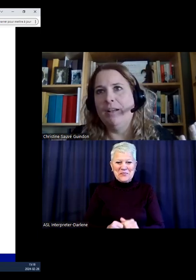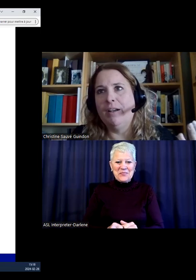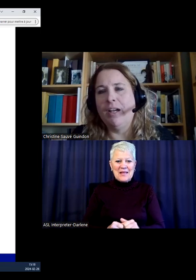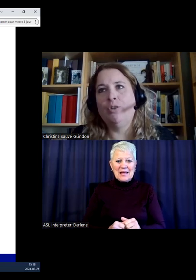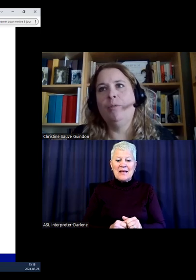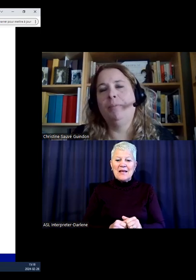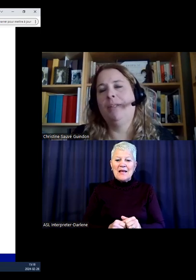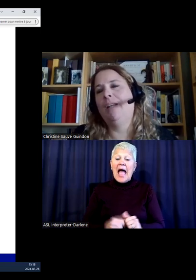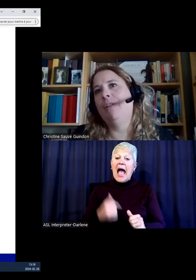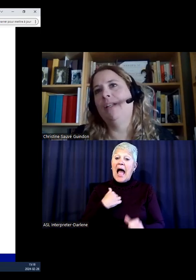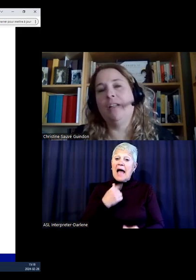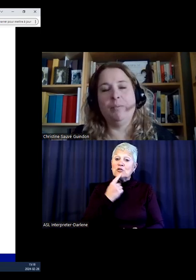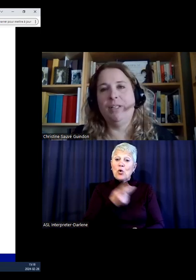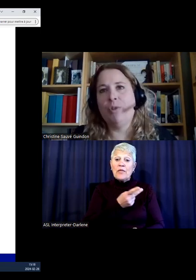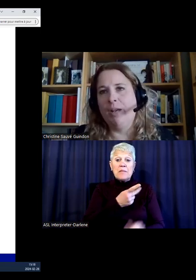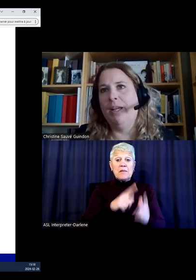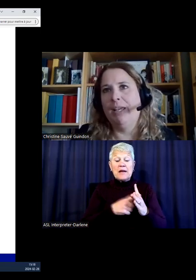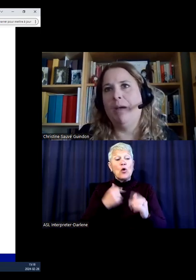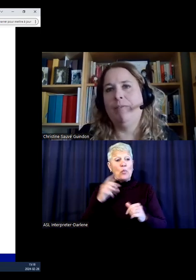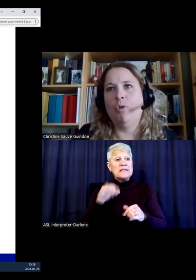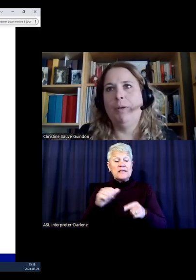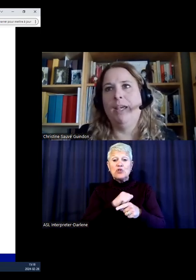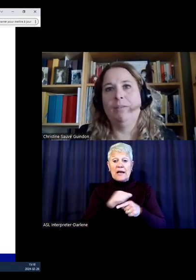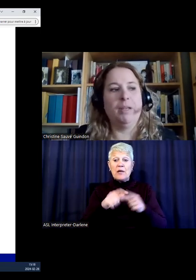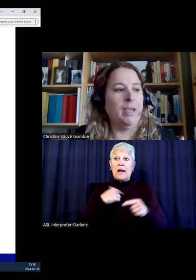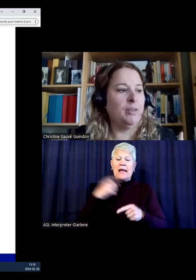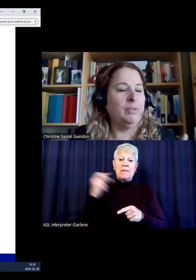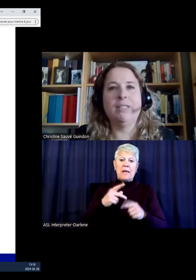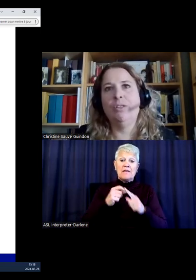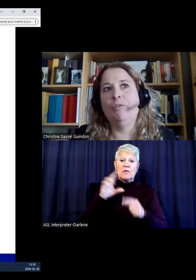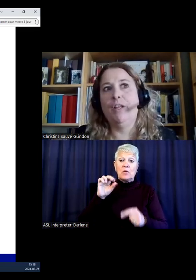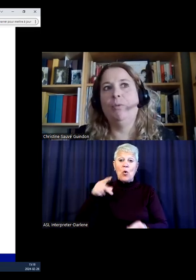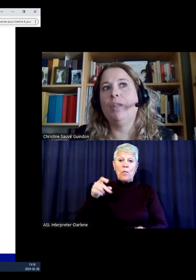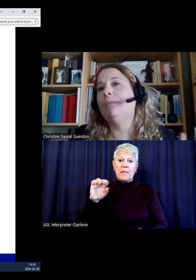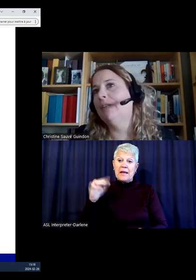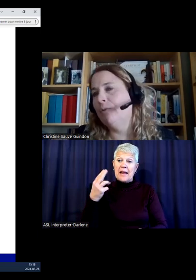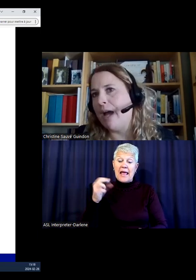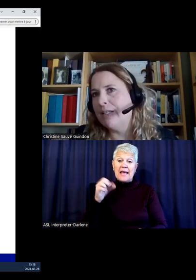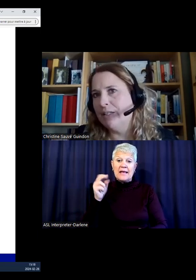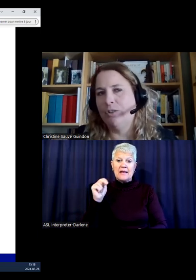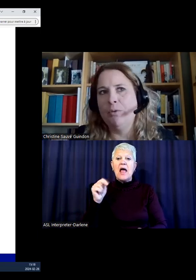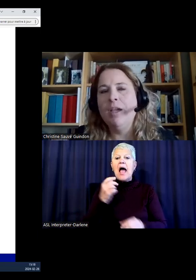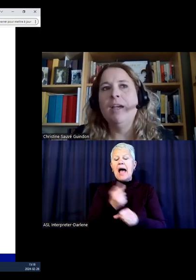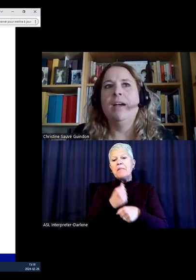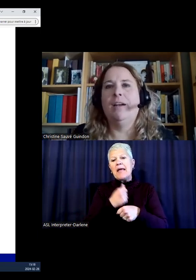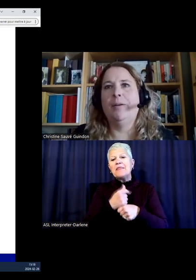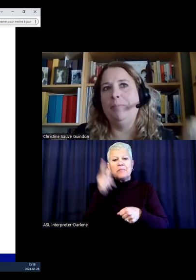But I told them in the beginning, we did training when I came back from Copenhagen. I made them listen to a video that I will give you access